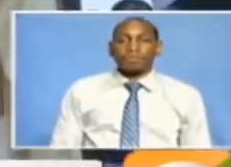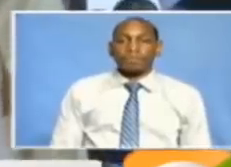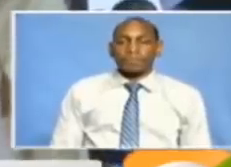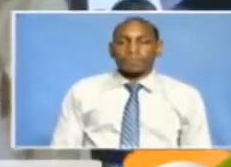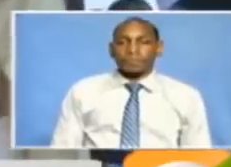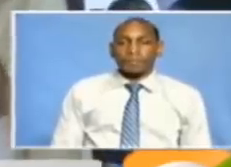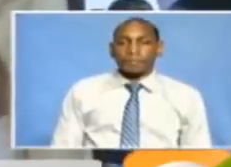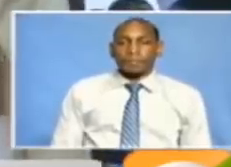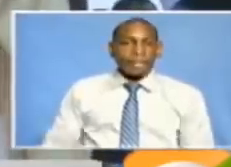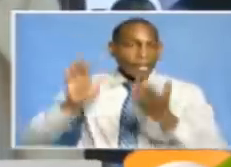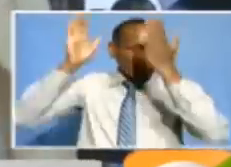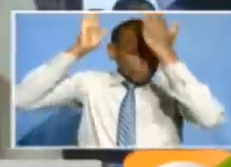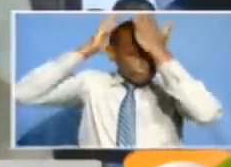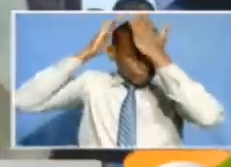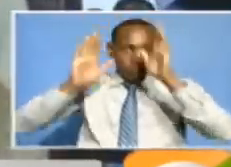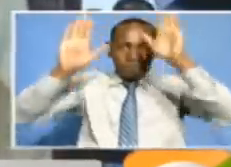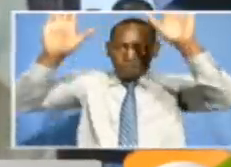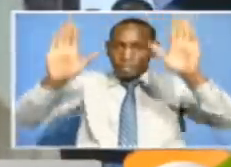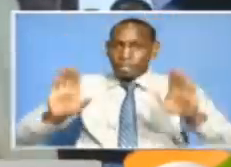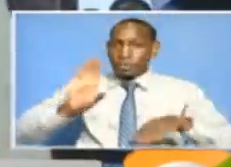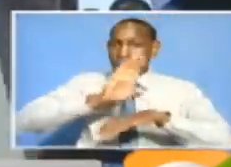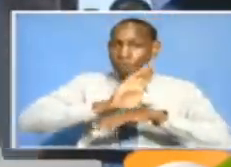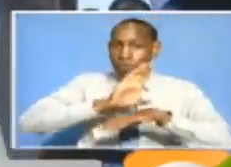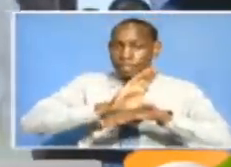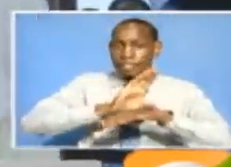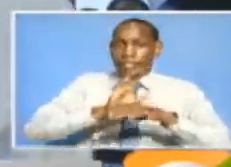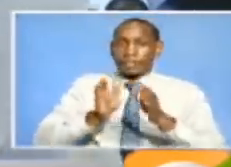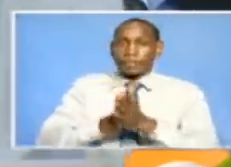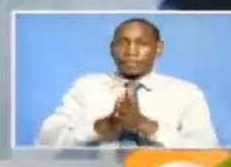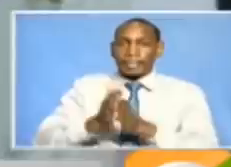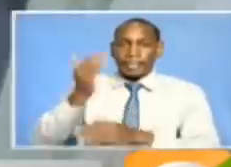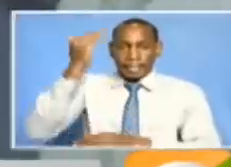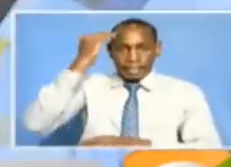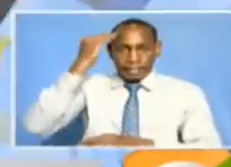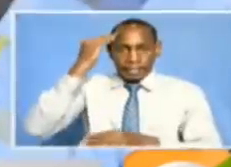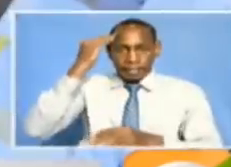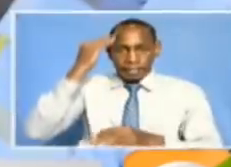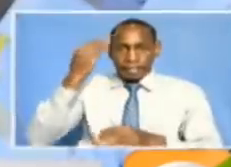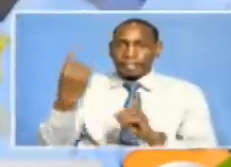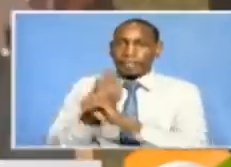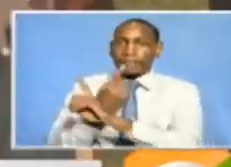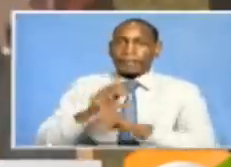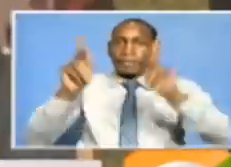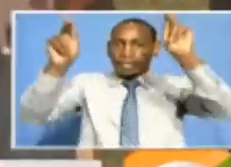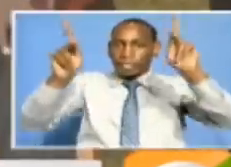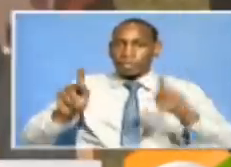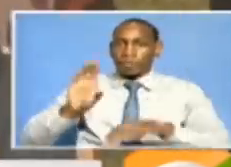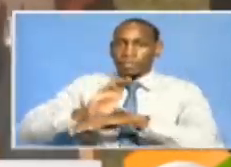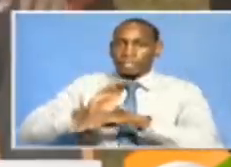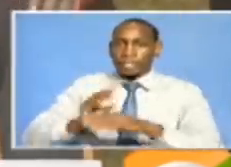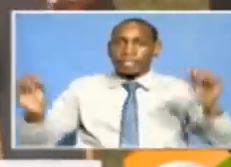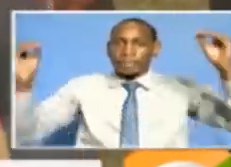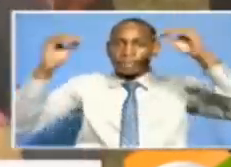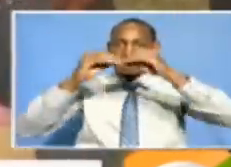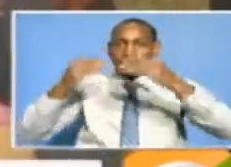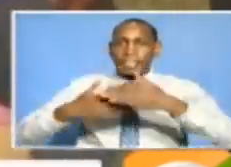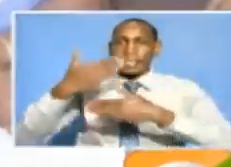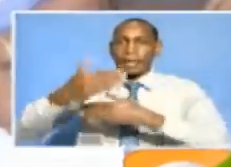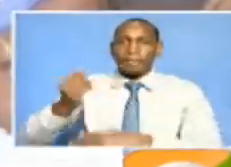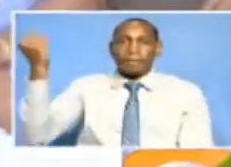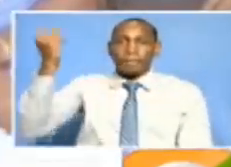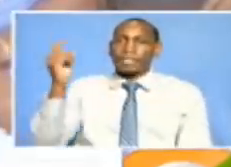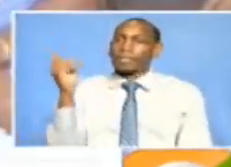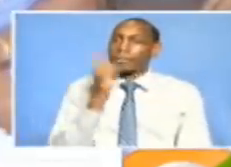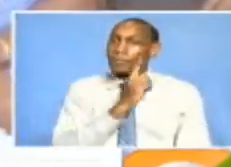As Archbishop of Kisumu Catholic Diocese and head of the expansive Kisumu Metropolis, their meeting coming on the backdrop of